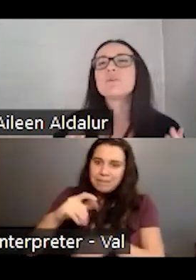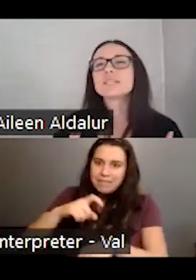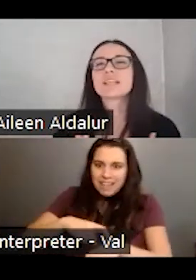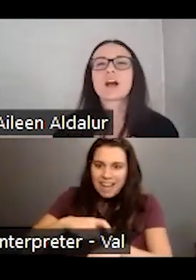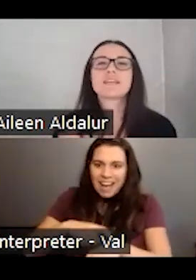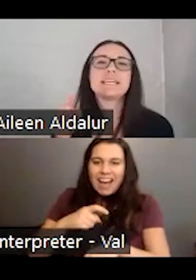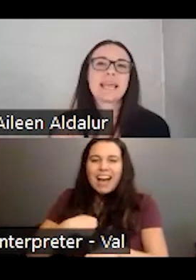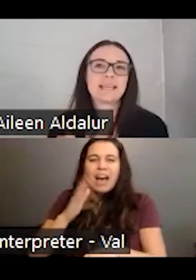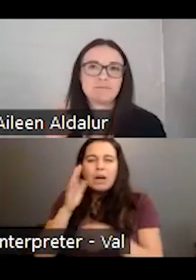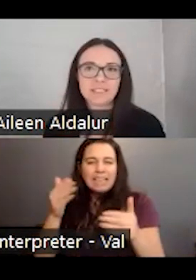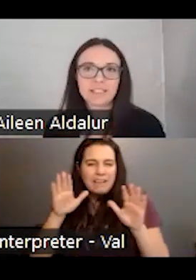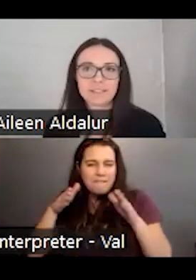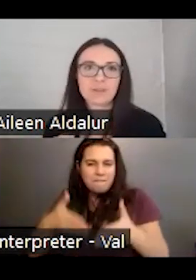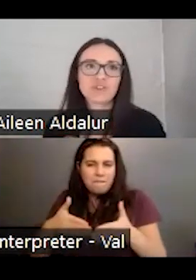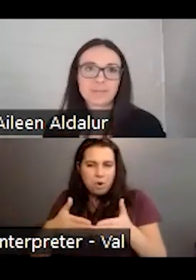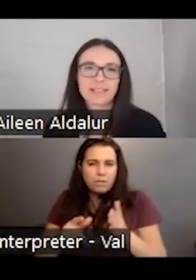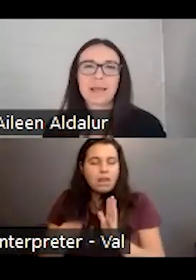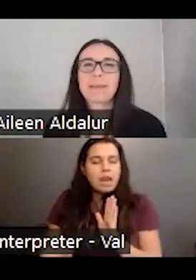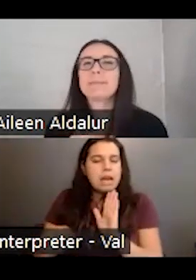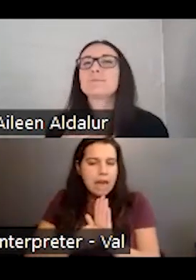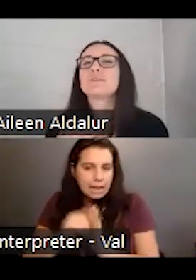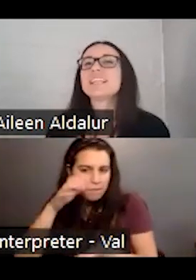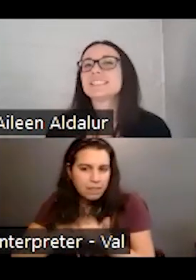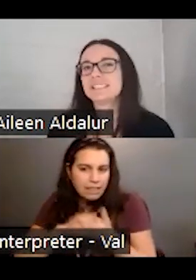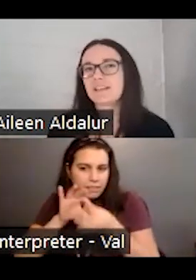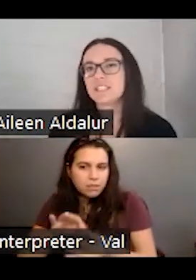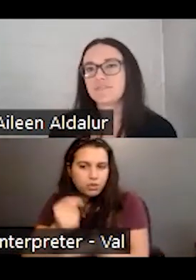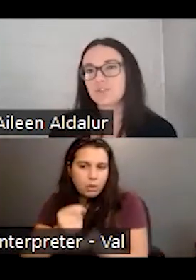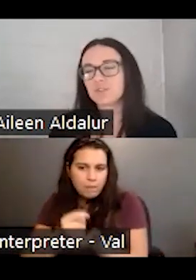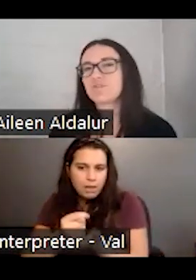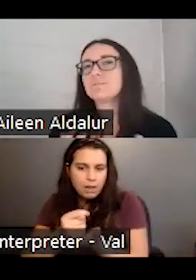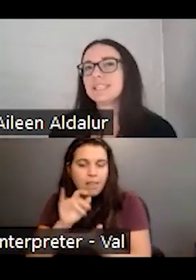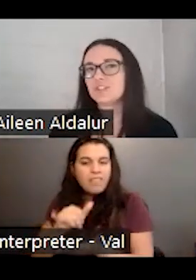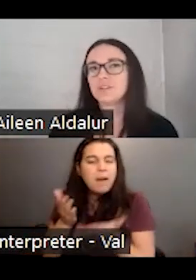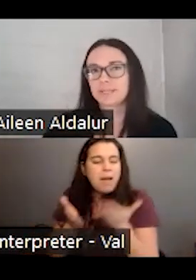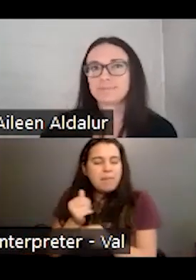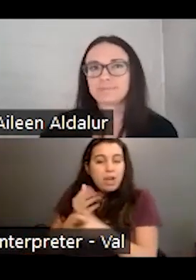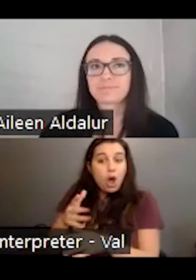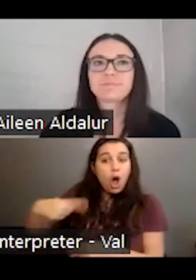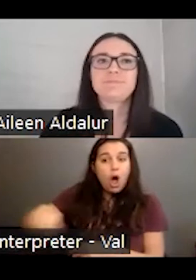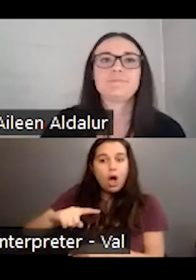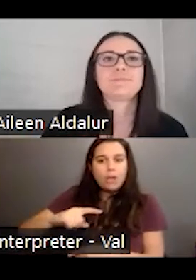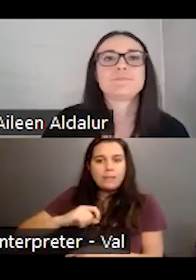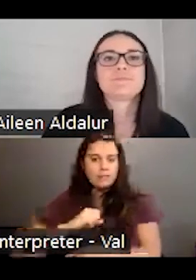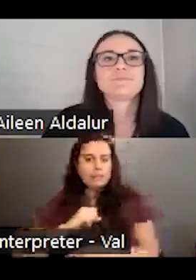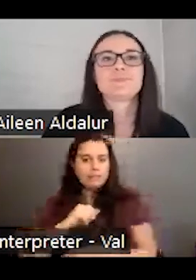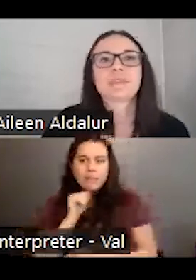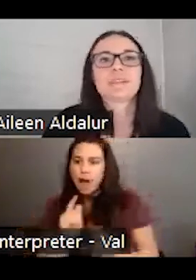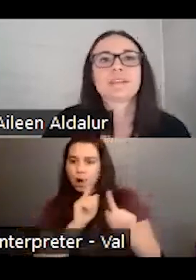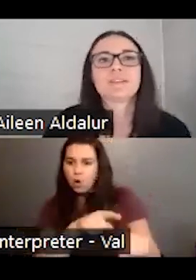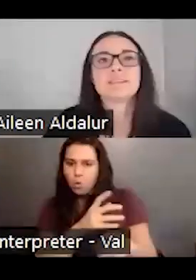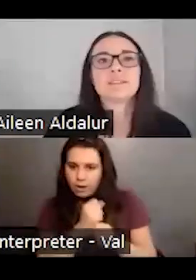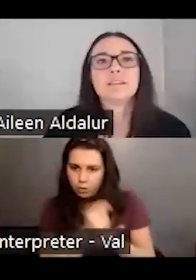going to focus on the negative beliefs about treatment that may be preventing deaf individuals from seeking treatment.